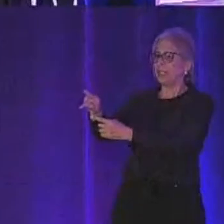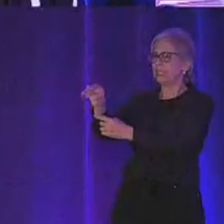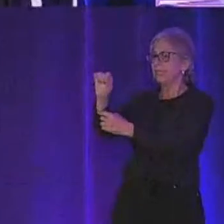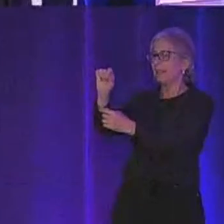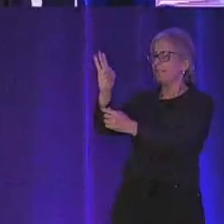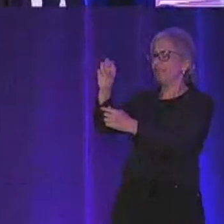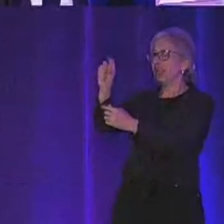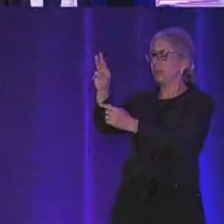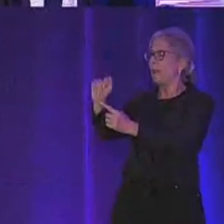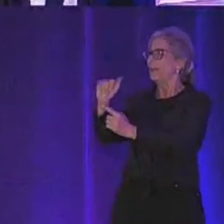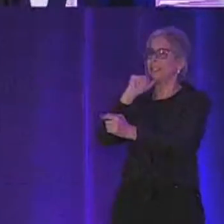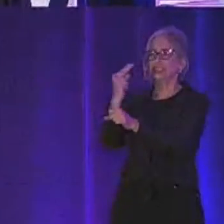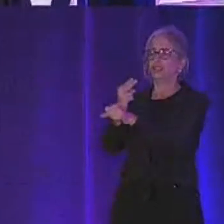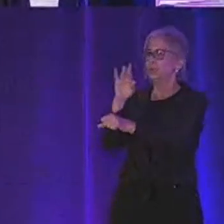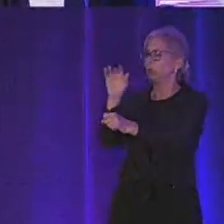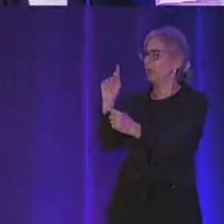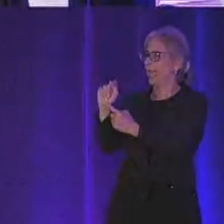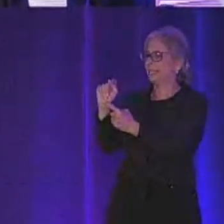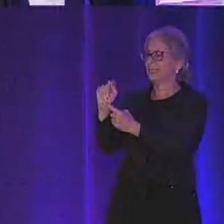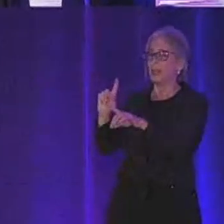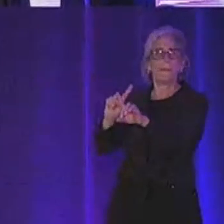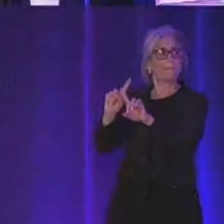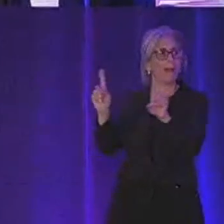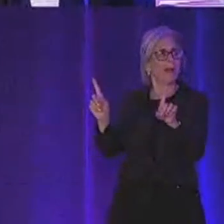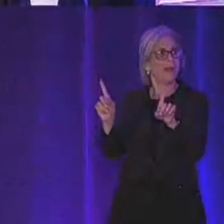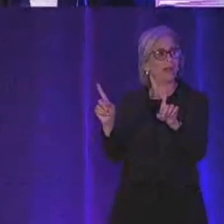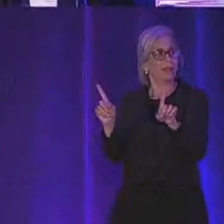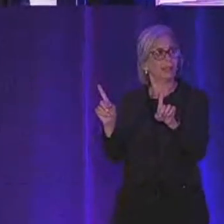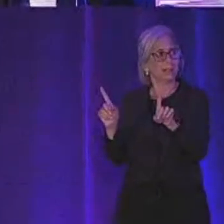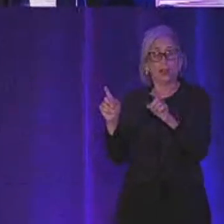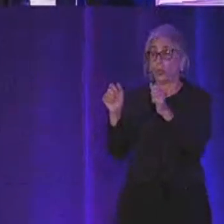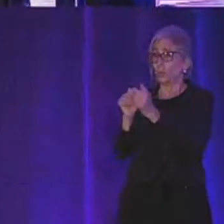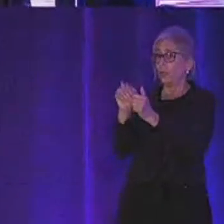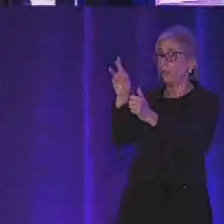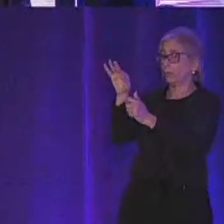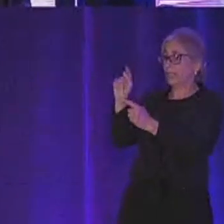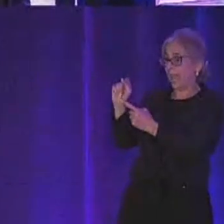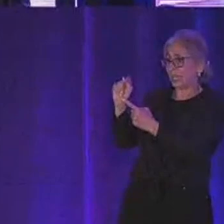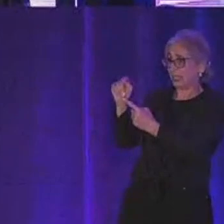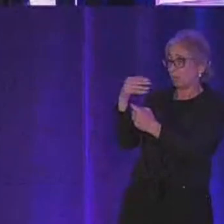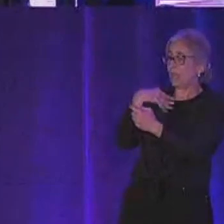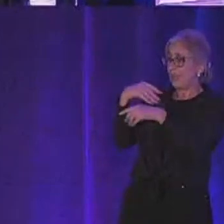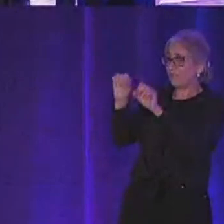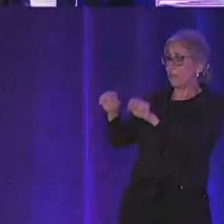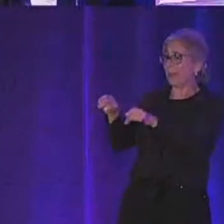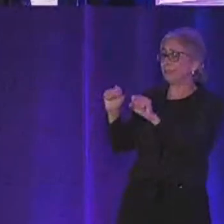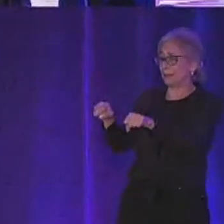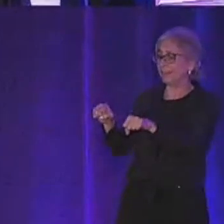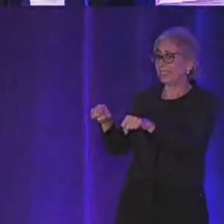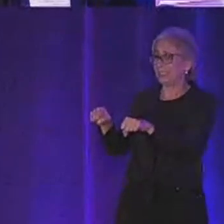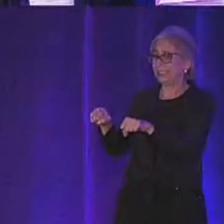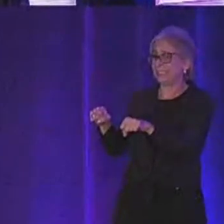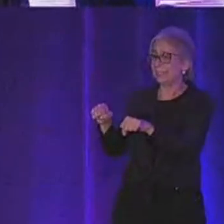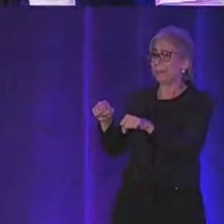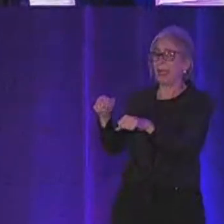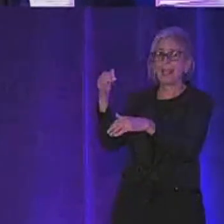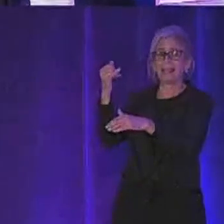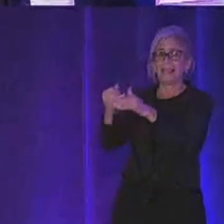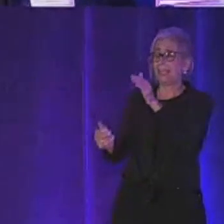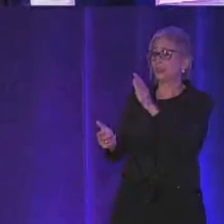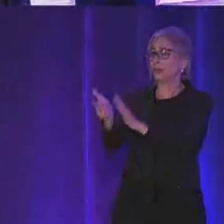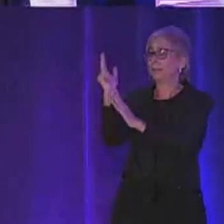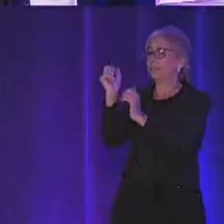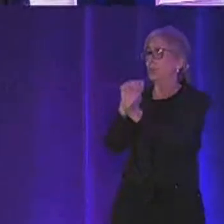doesn't even use React, but with React, we have the possibility. And I want to spend my last 3 minutes with